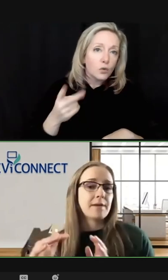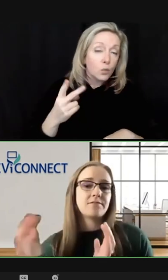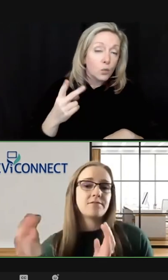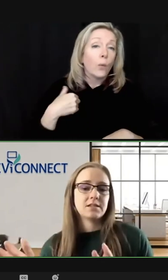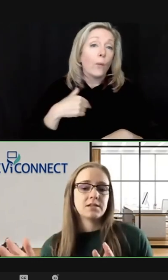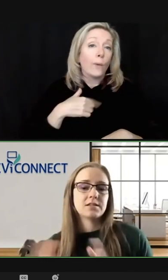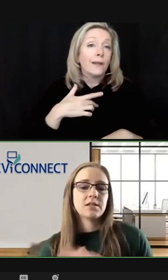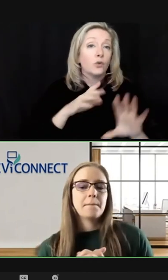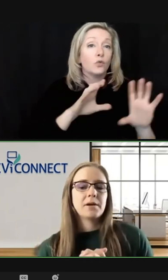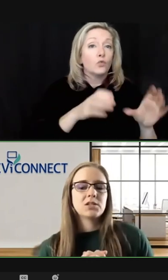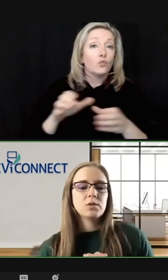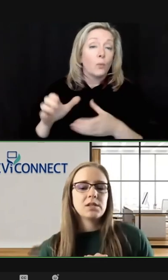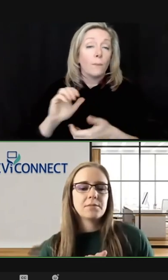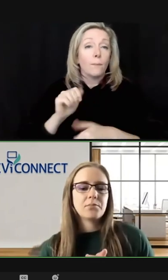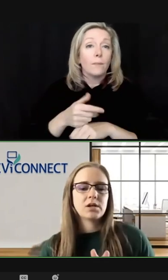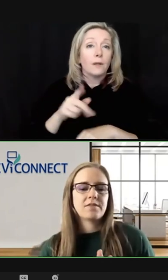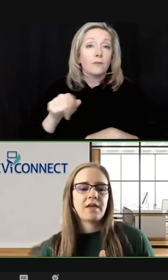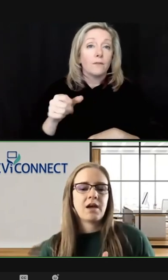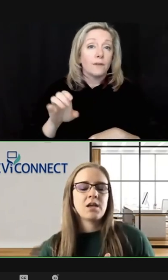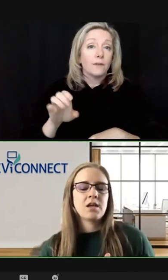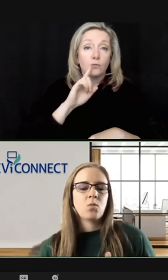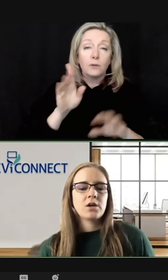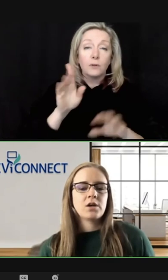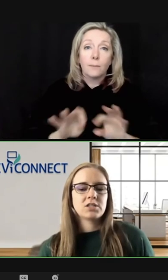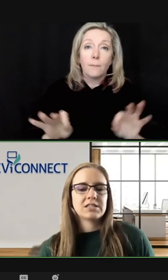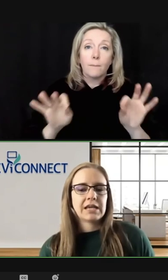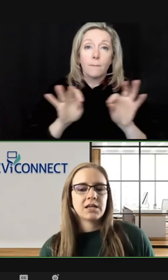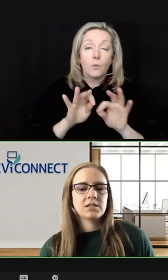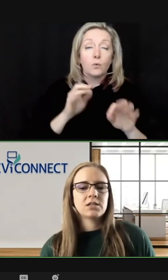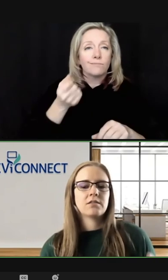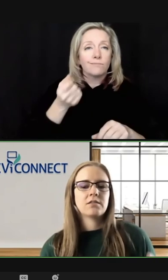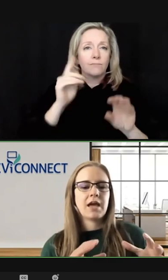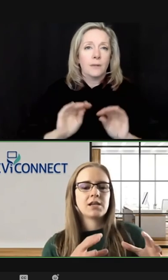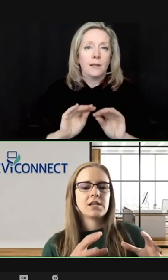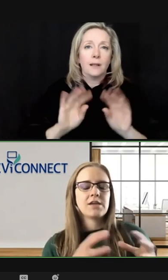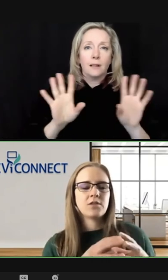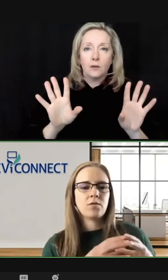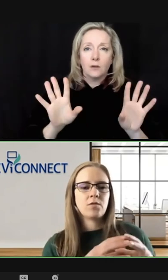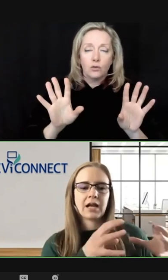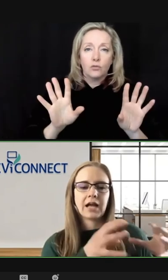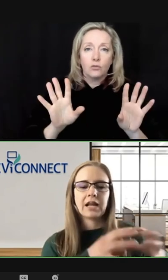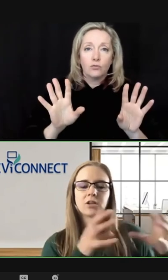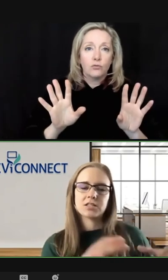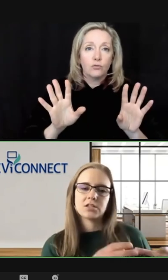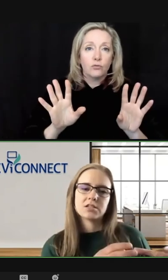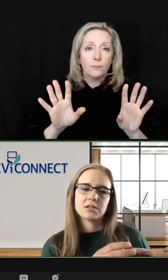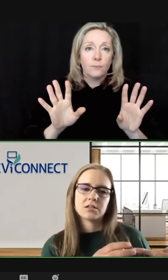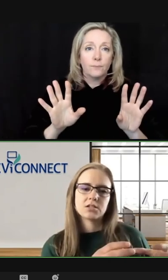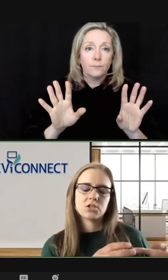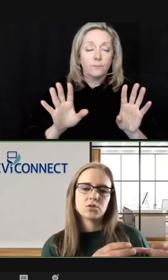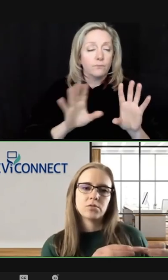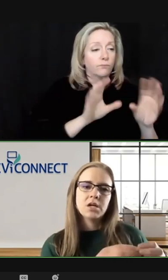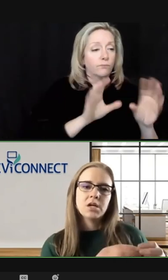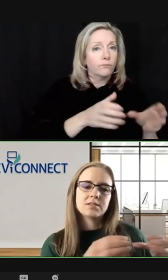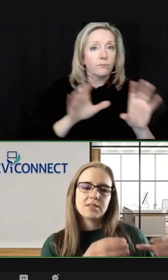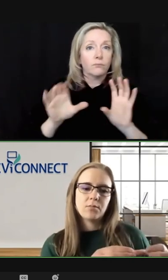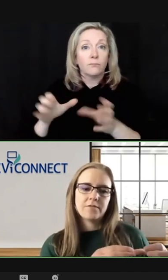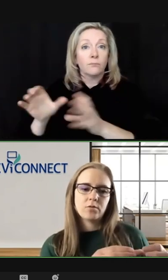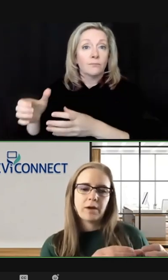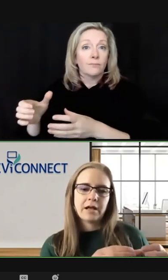our things by phases, but it's really important that we understand that even though that kind of clusters things